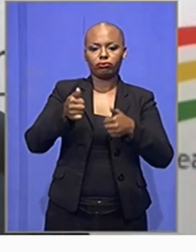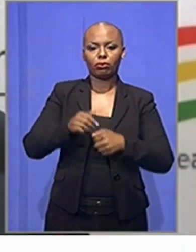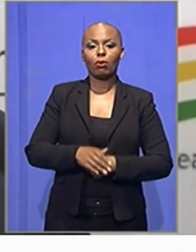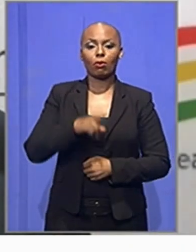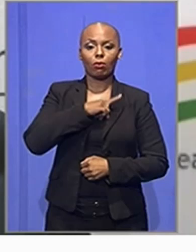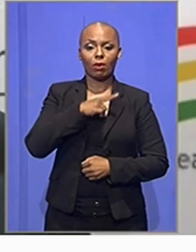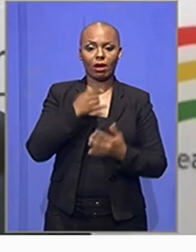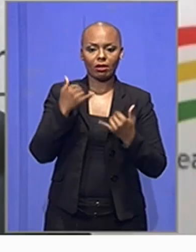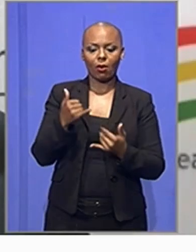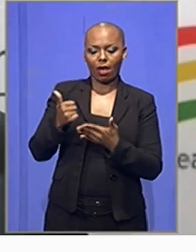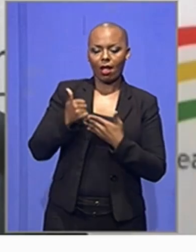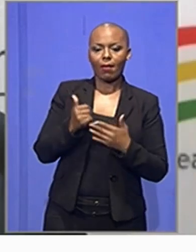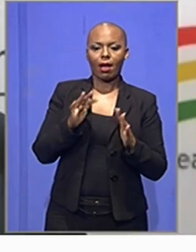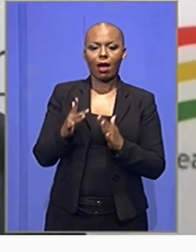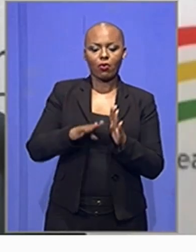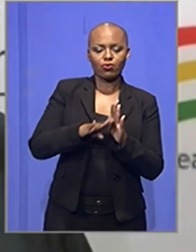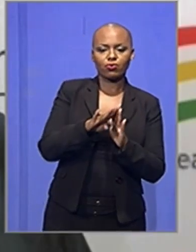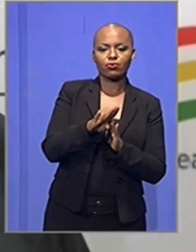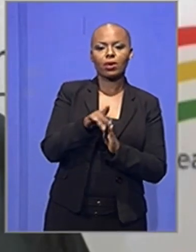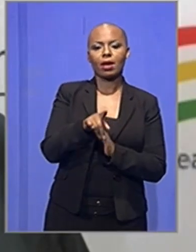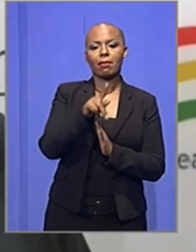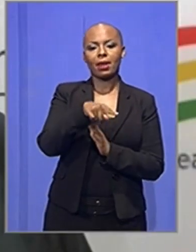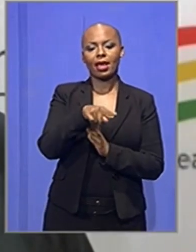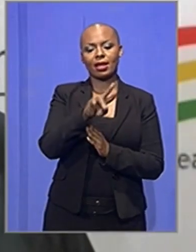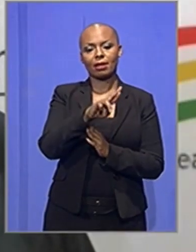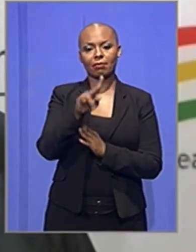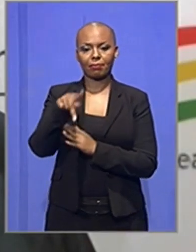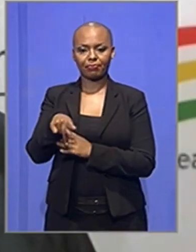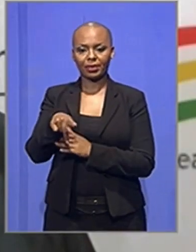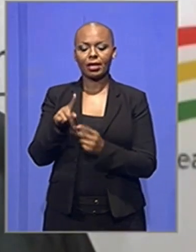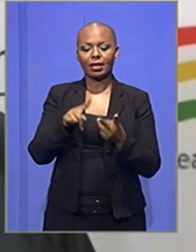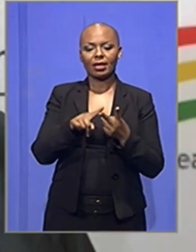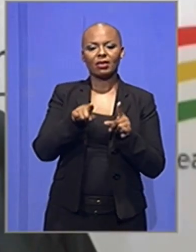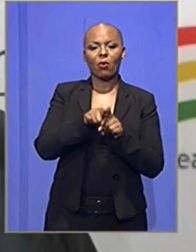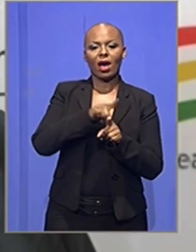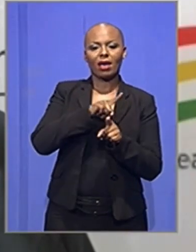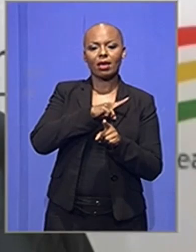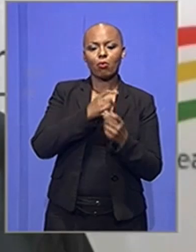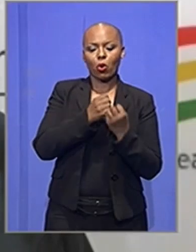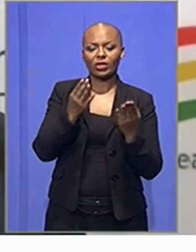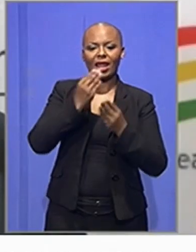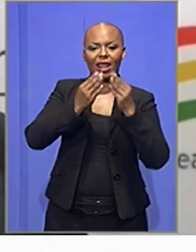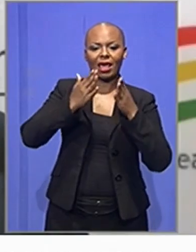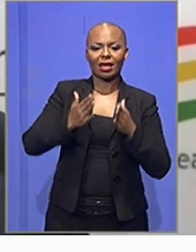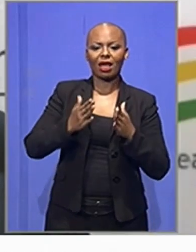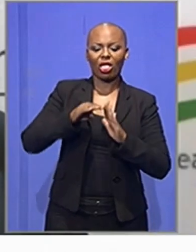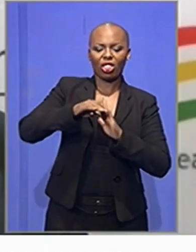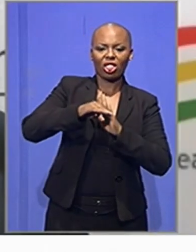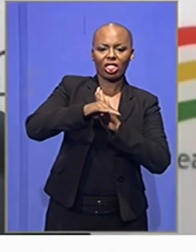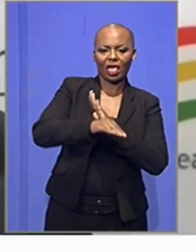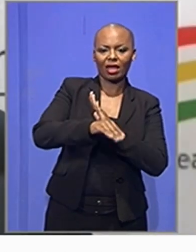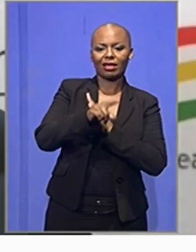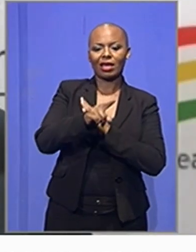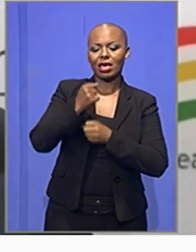its implementation of the recovery plan. The learning losses incurred in the past 2 years are indisputably